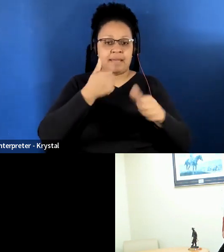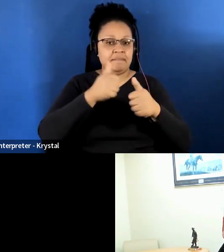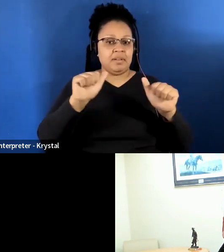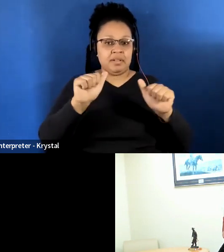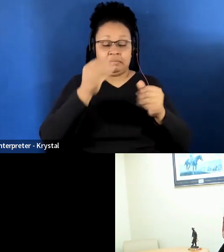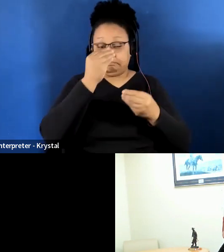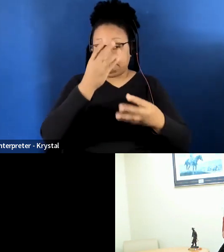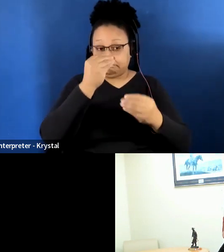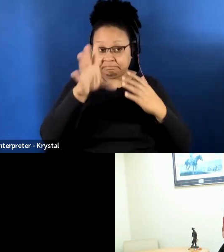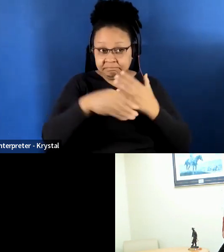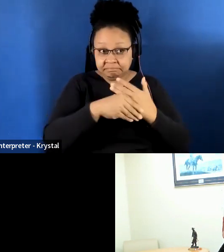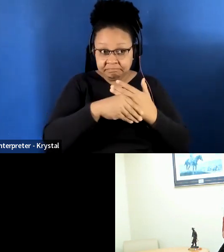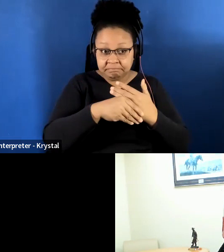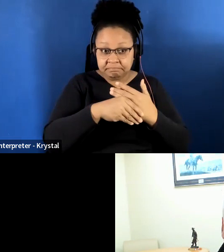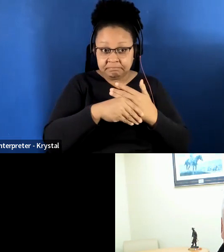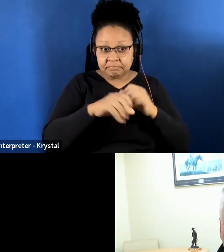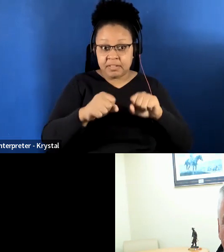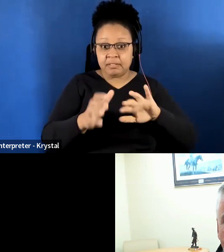add.